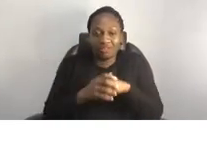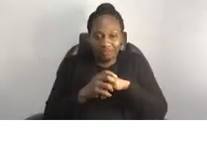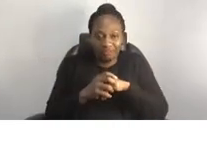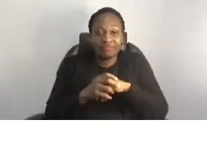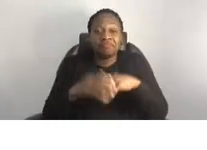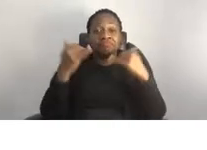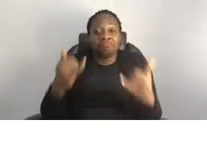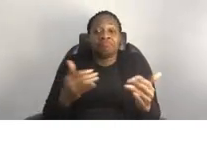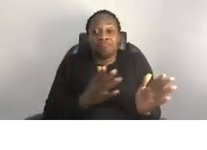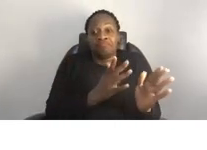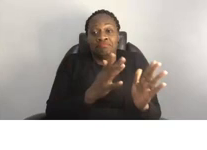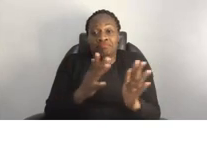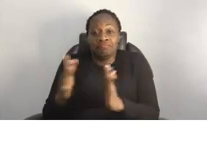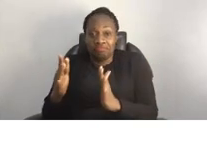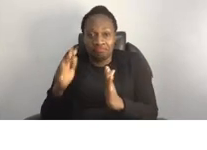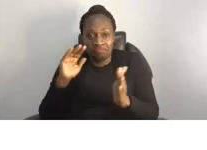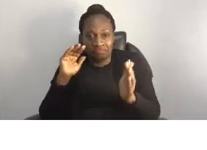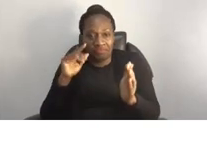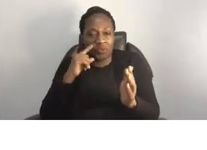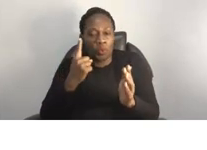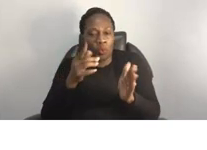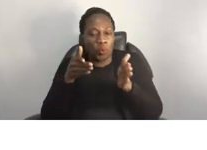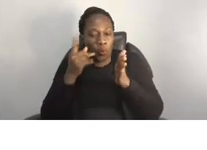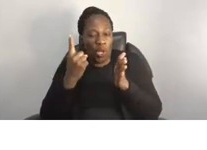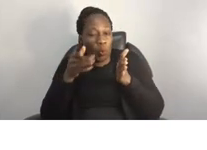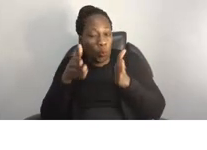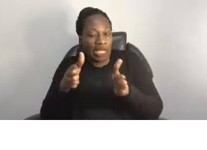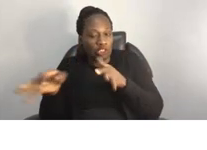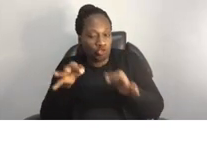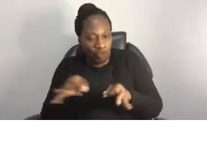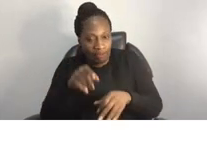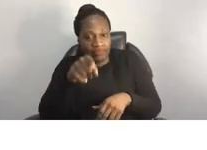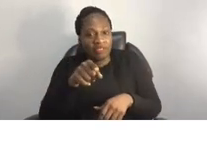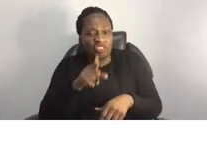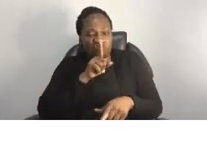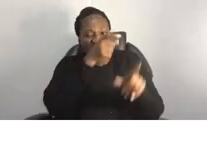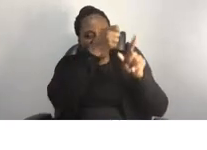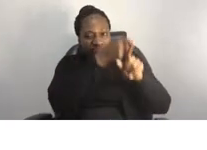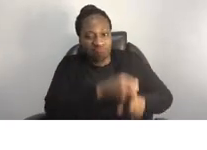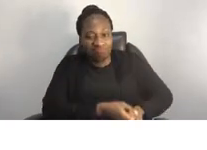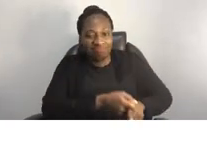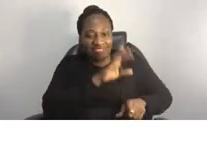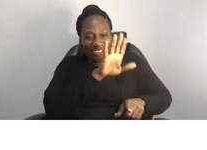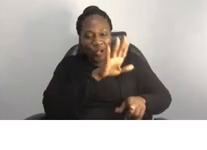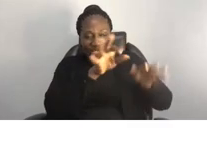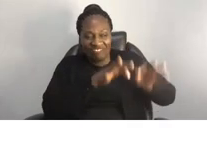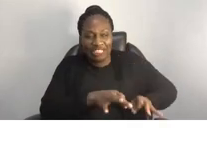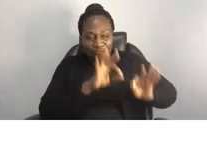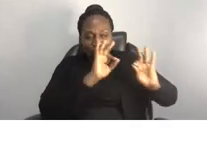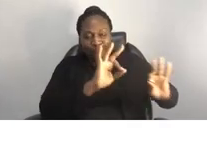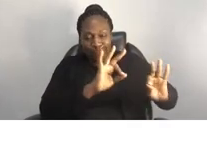So let's go ahead and just take a look at one way to describe them, which I think you really hit on in those, in your own